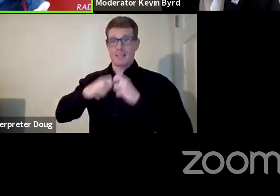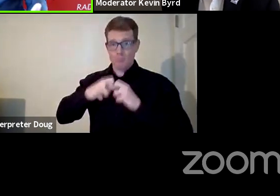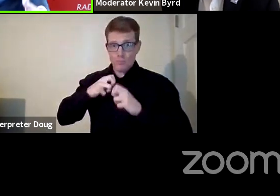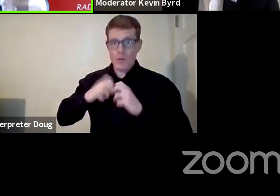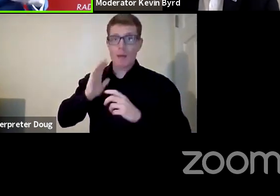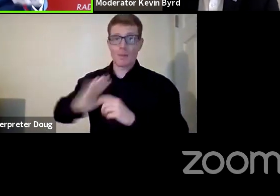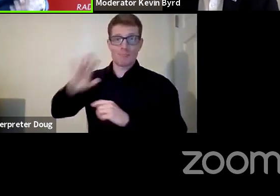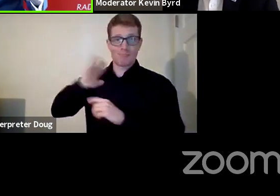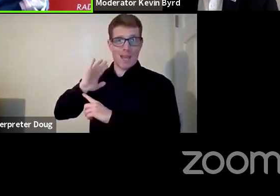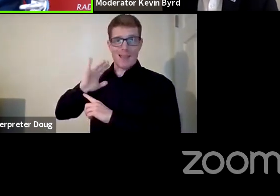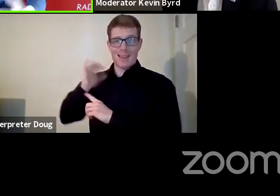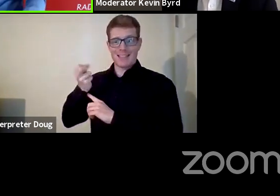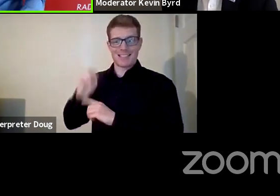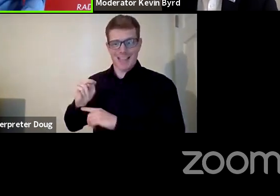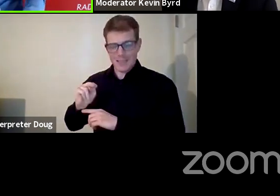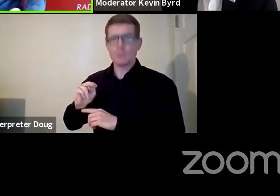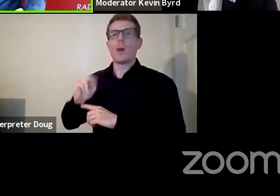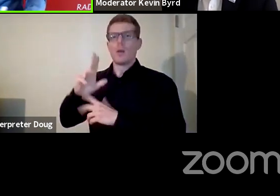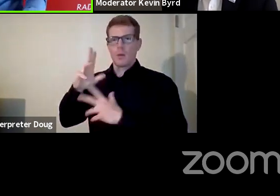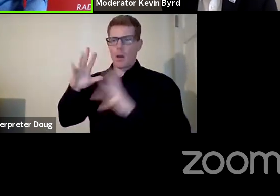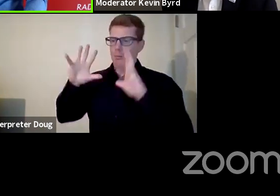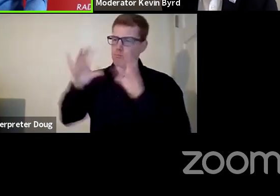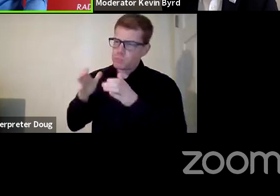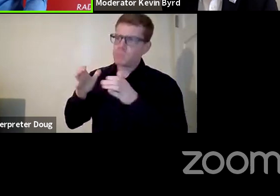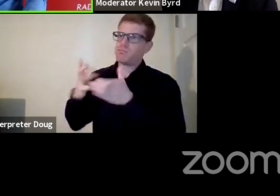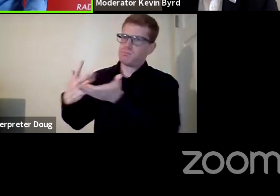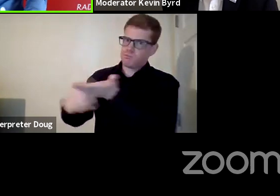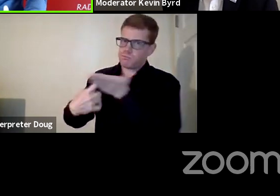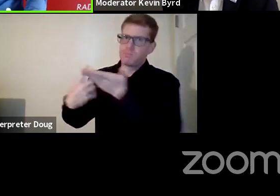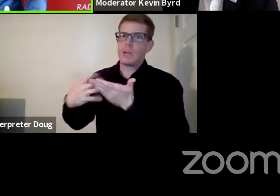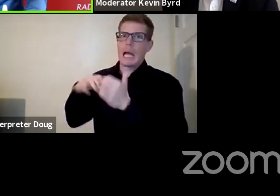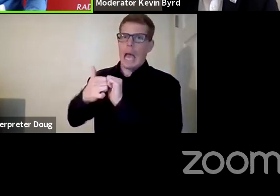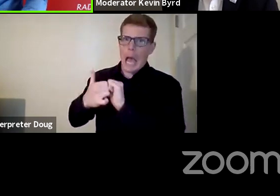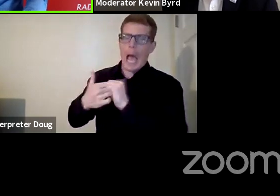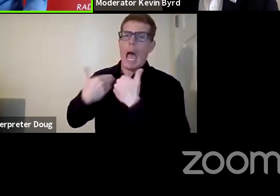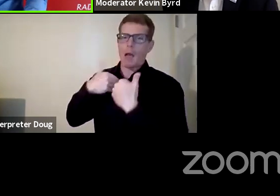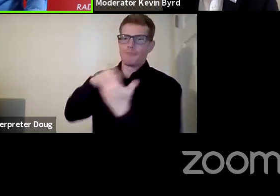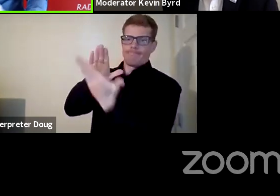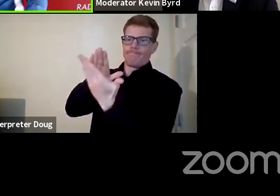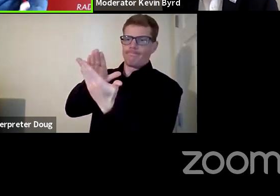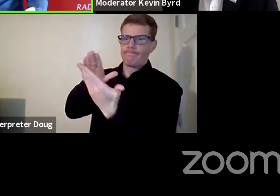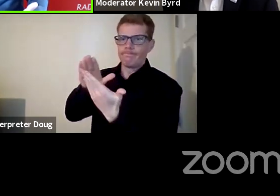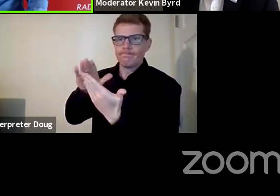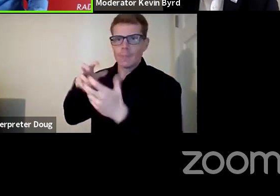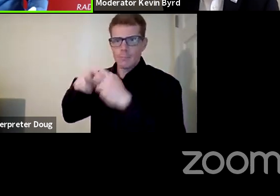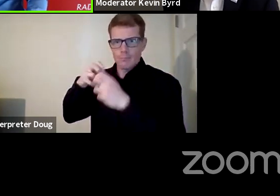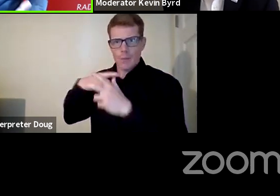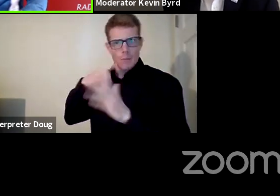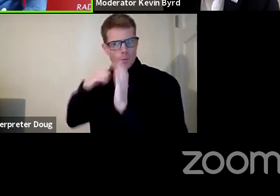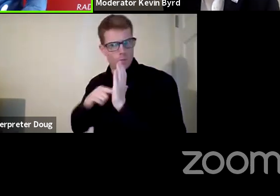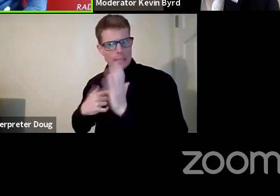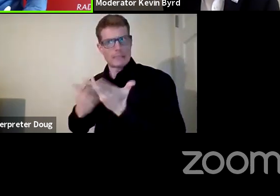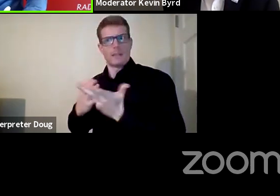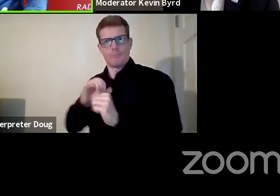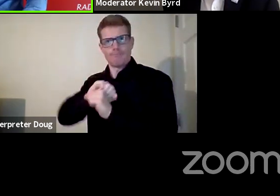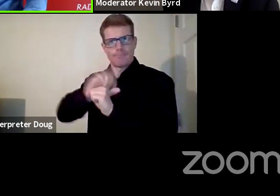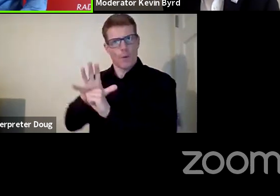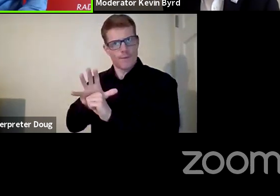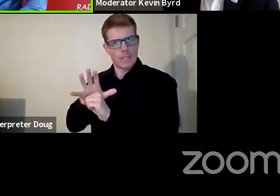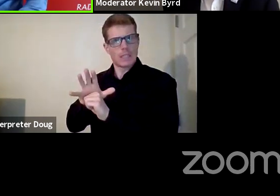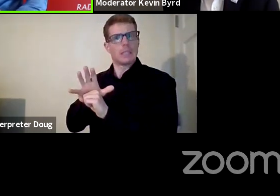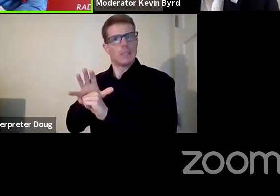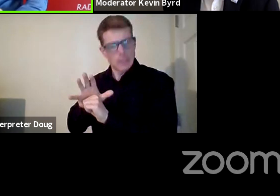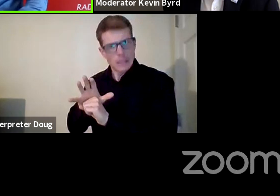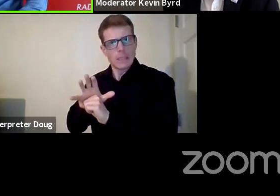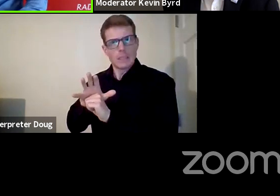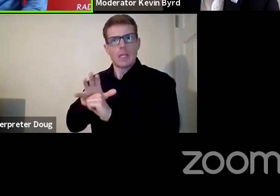student issues that we know we had students abroad, faculty abroad, and we launched what is our COVID-19 contingency planning group, which